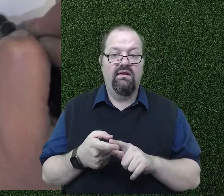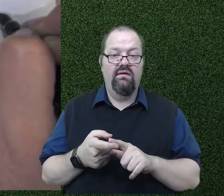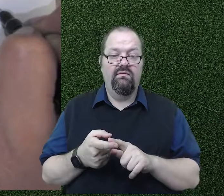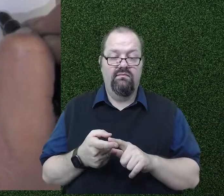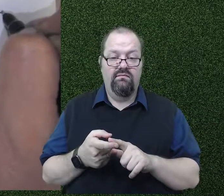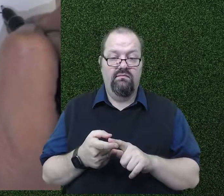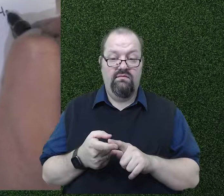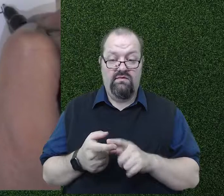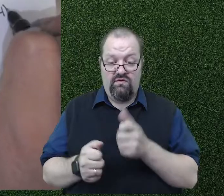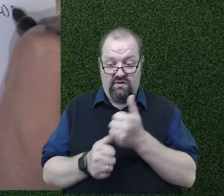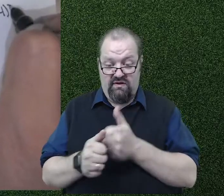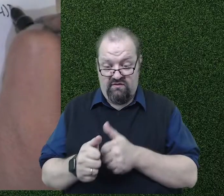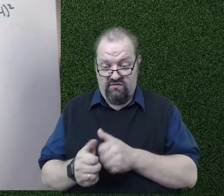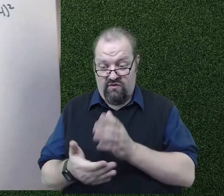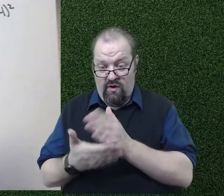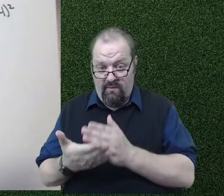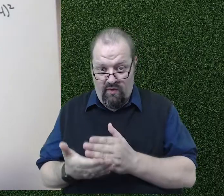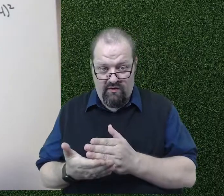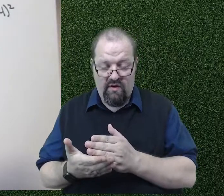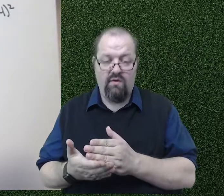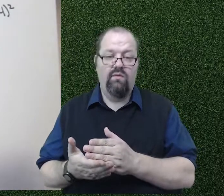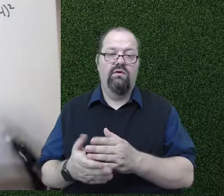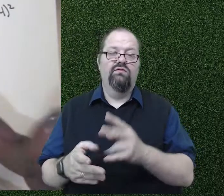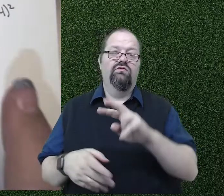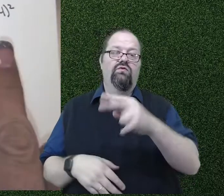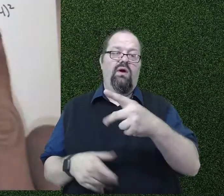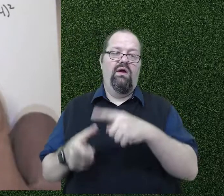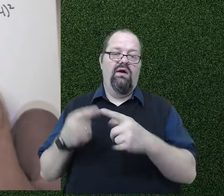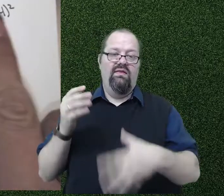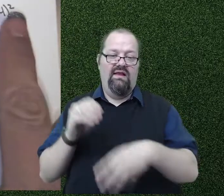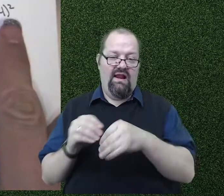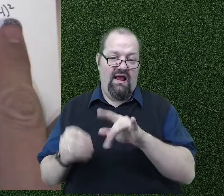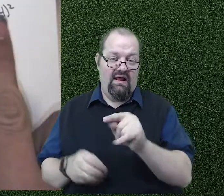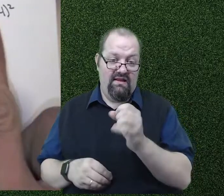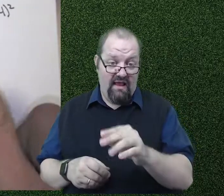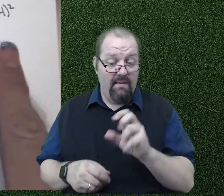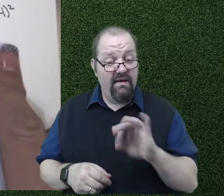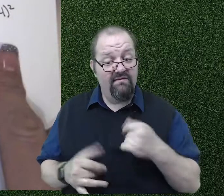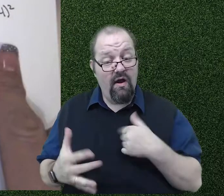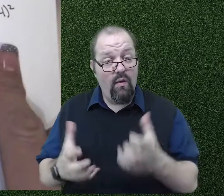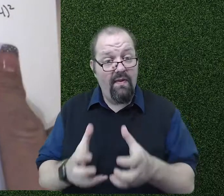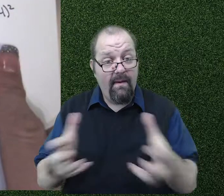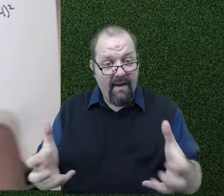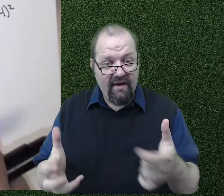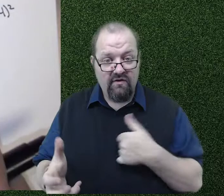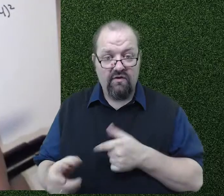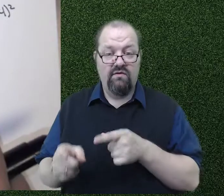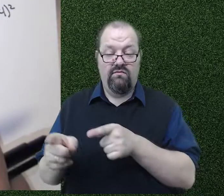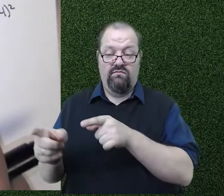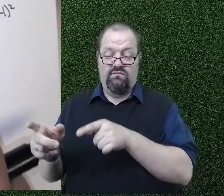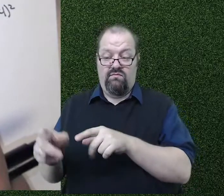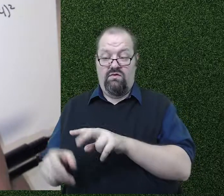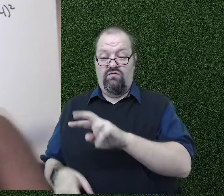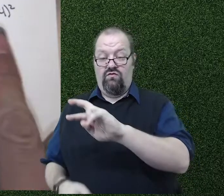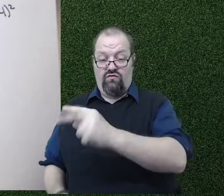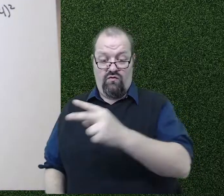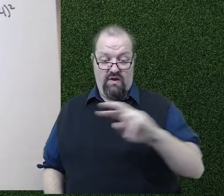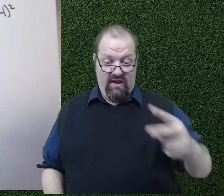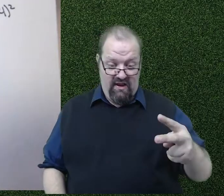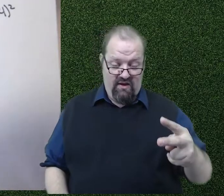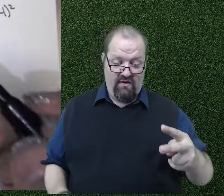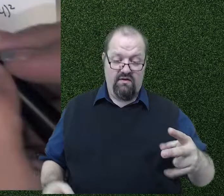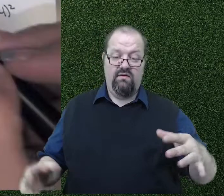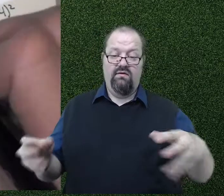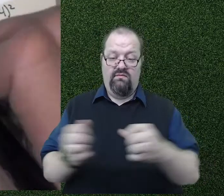them. Now, if I was finding the magnitude, I'd square them and add them and take the square root, and finding the magnitude squared. So I don't